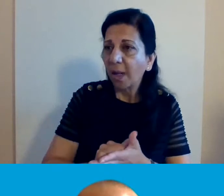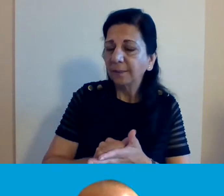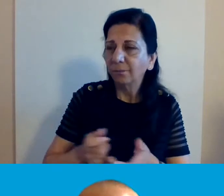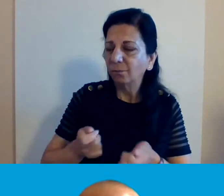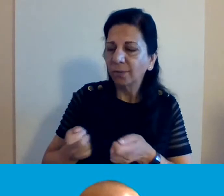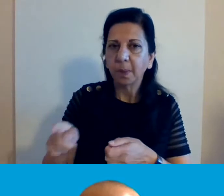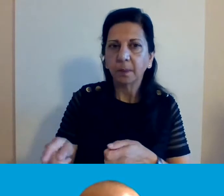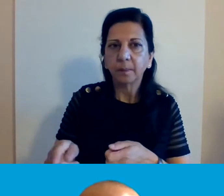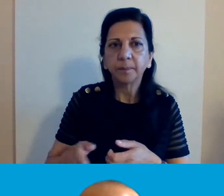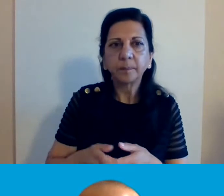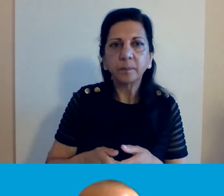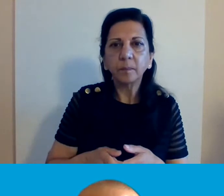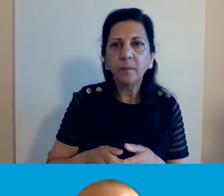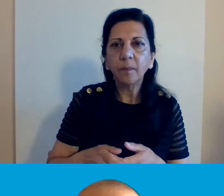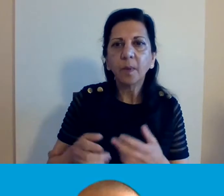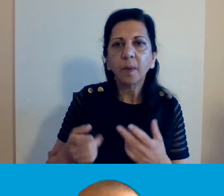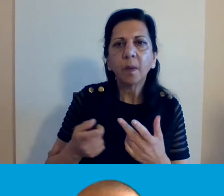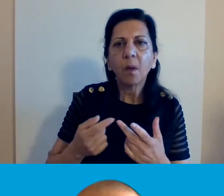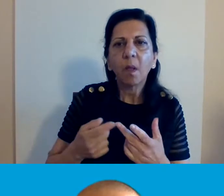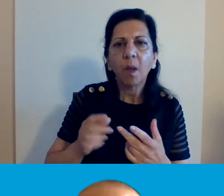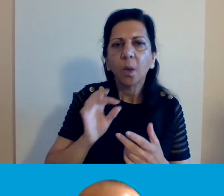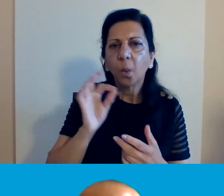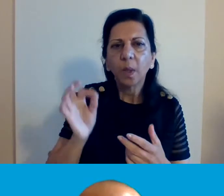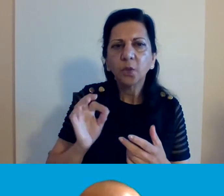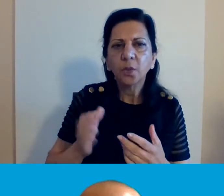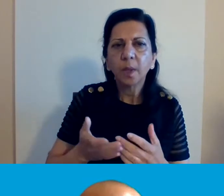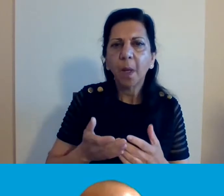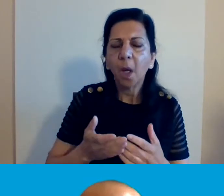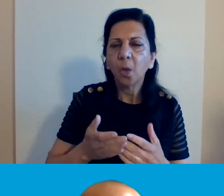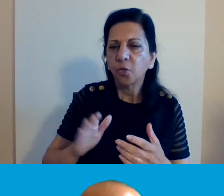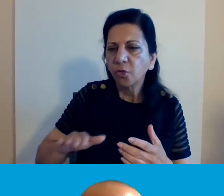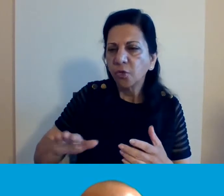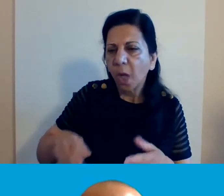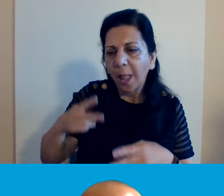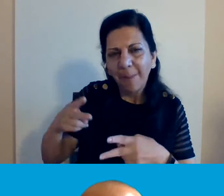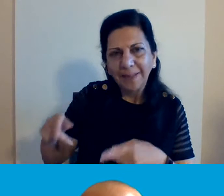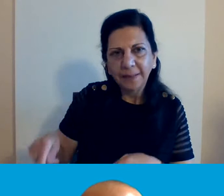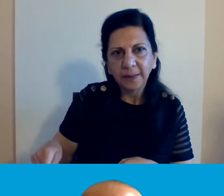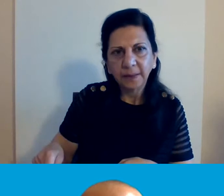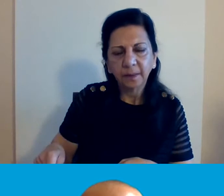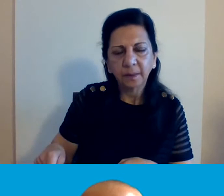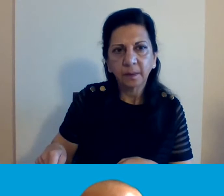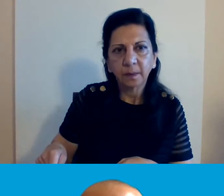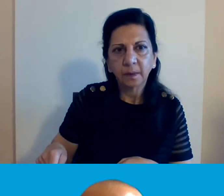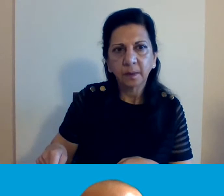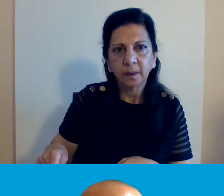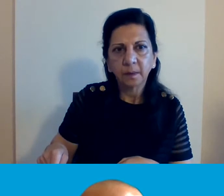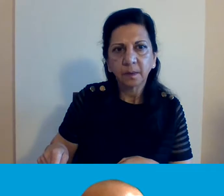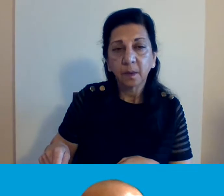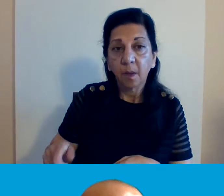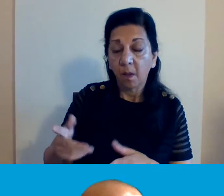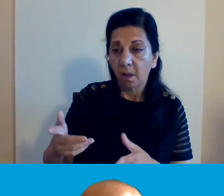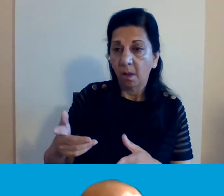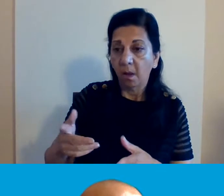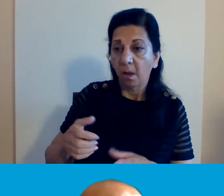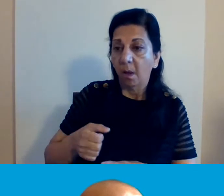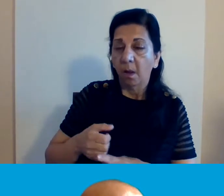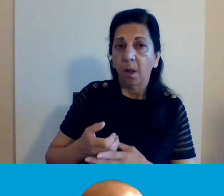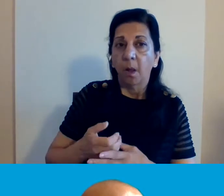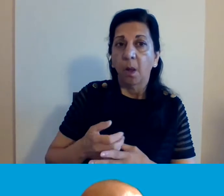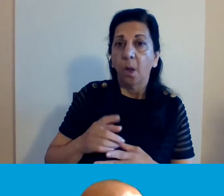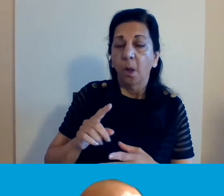with regard to a child minding service with four staff members. Will there be any support to vaccinate